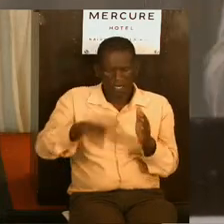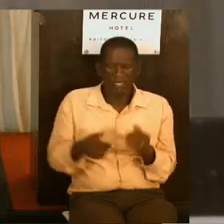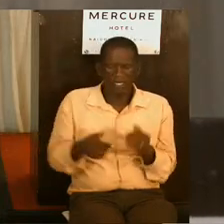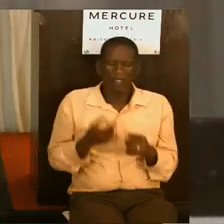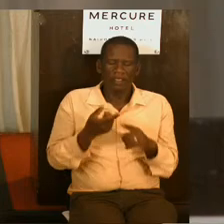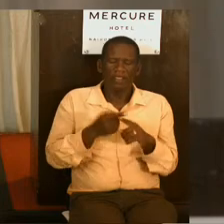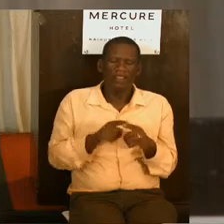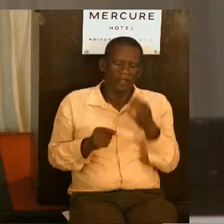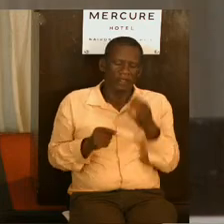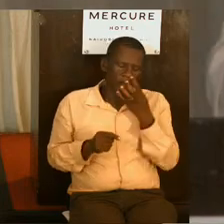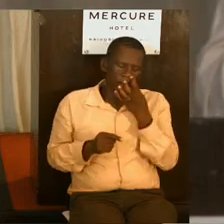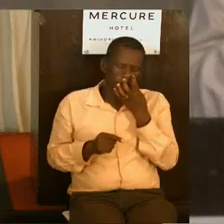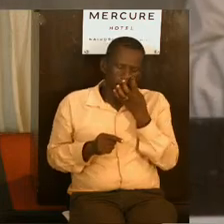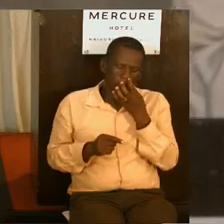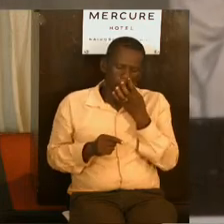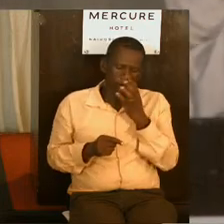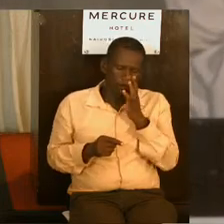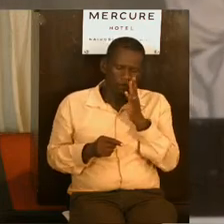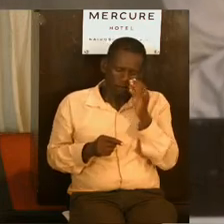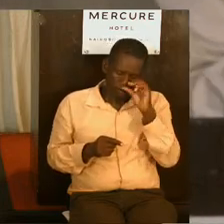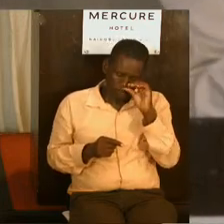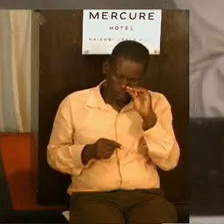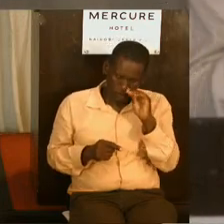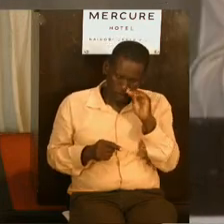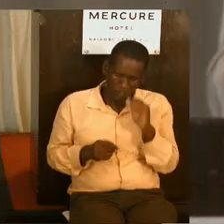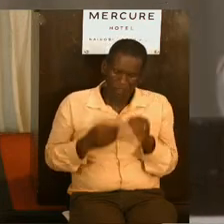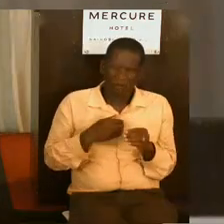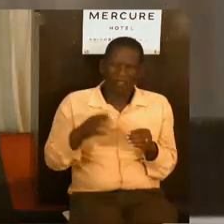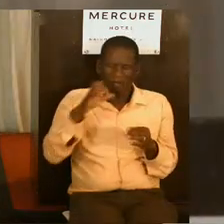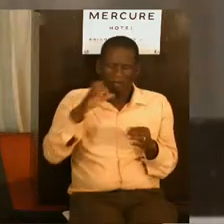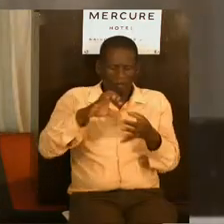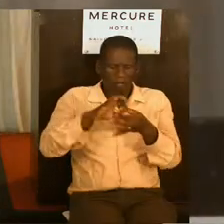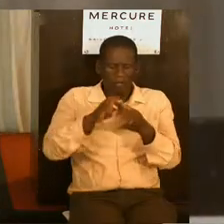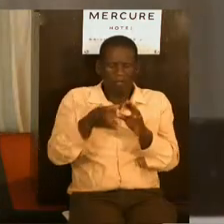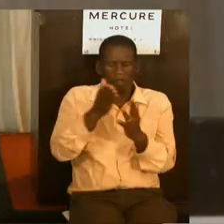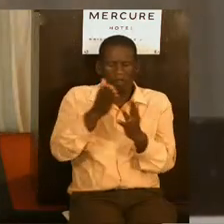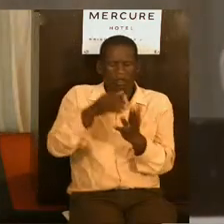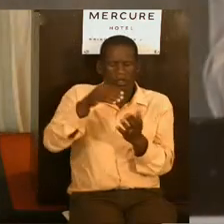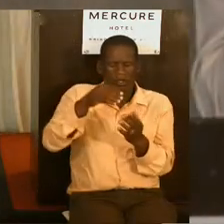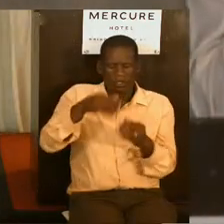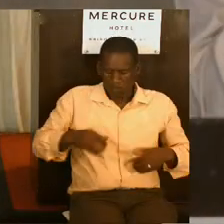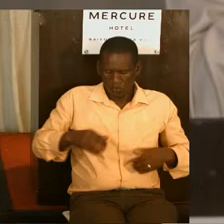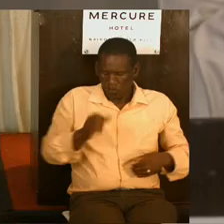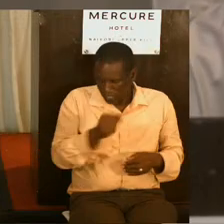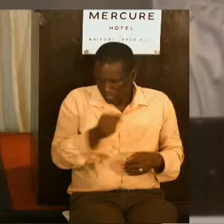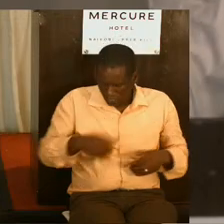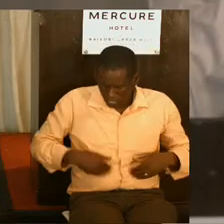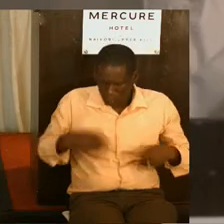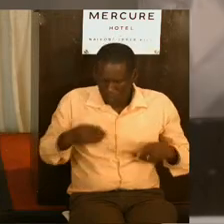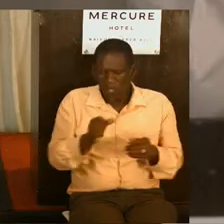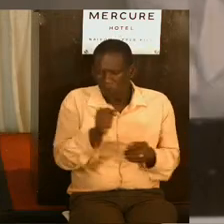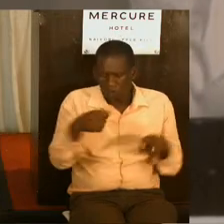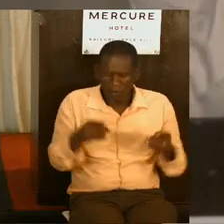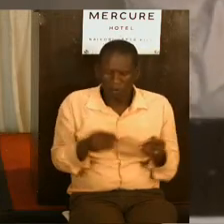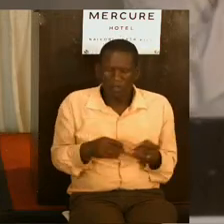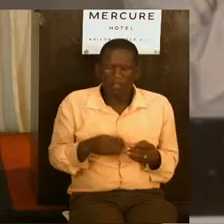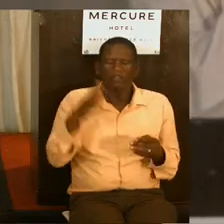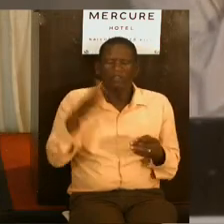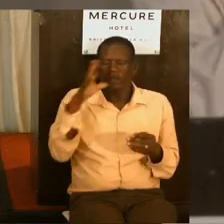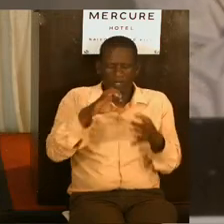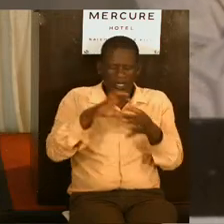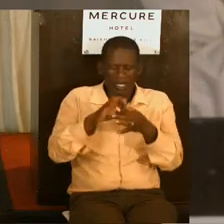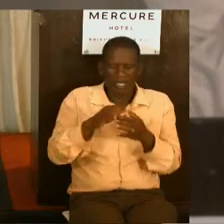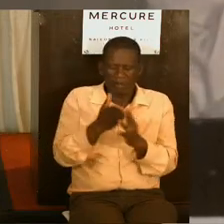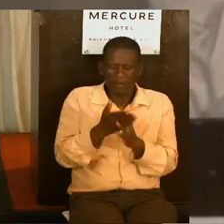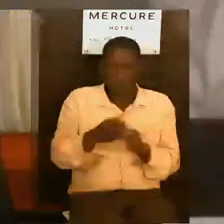then there seemed to be a missing link between the old and the Young there are things to be a missing